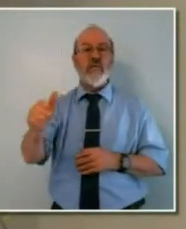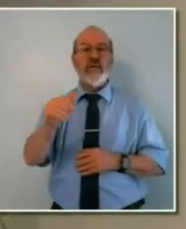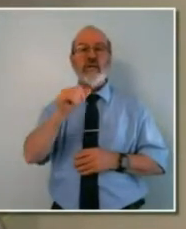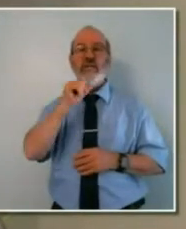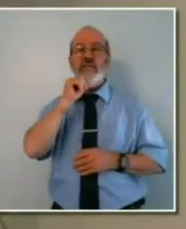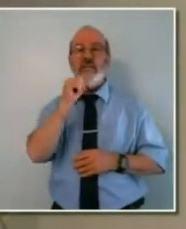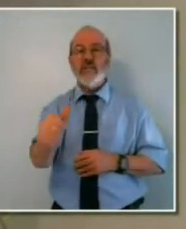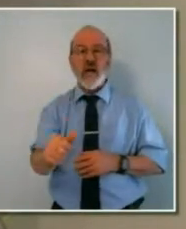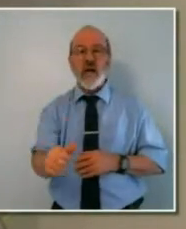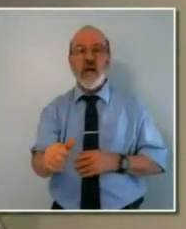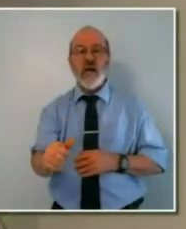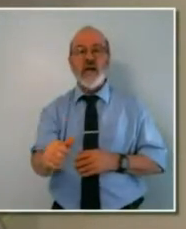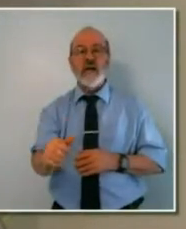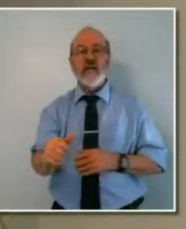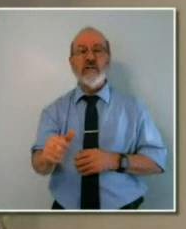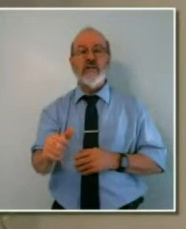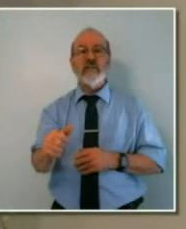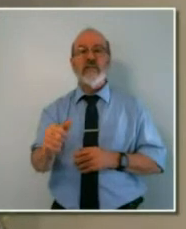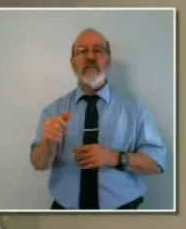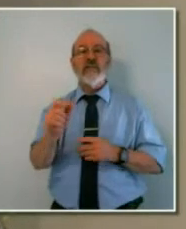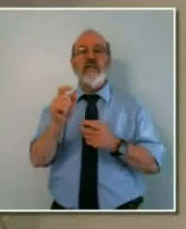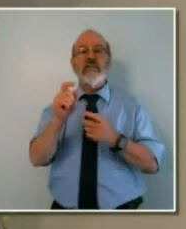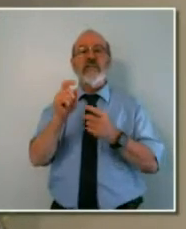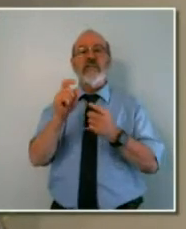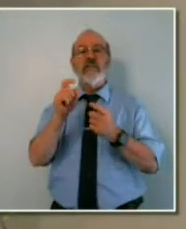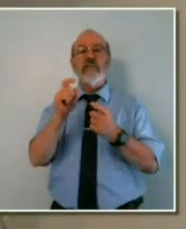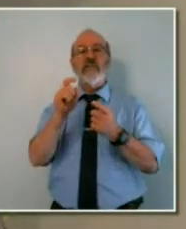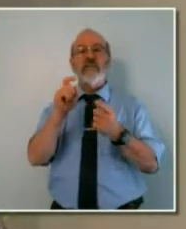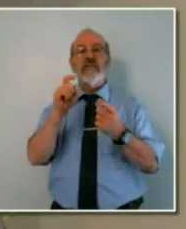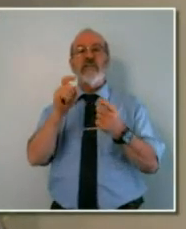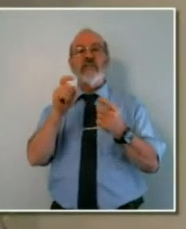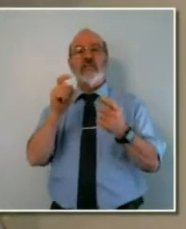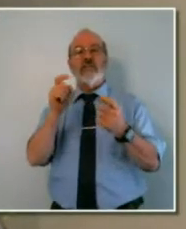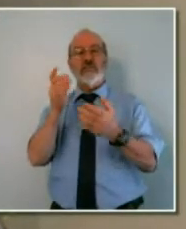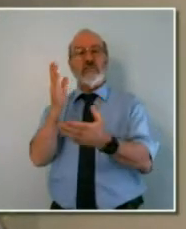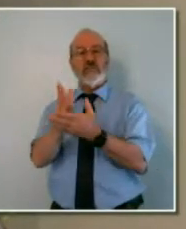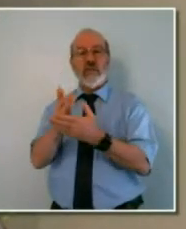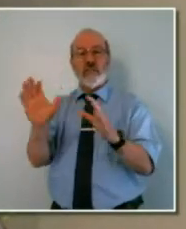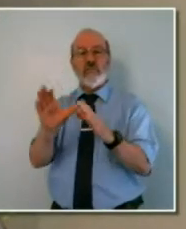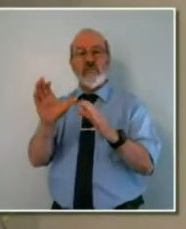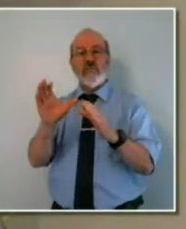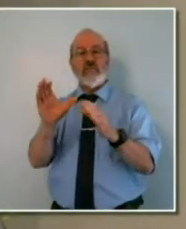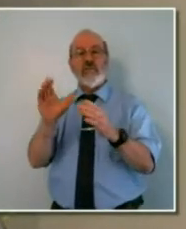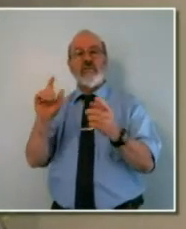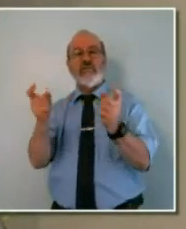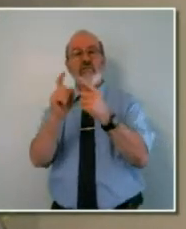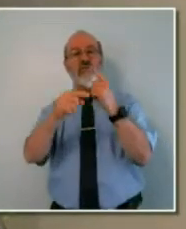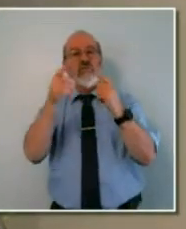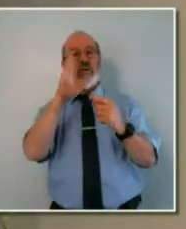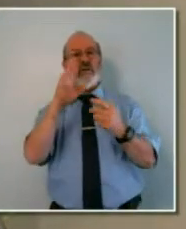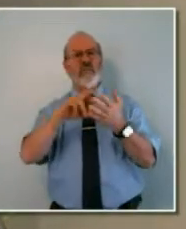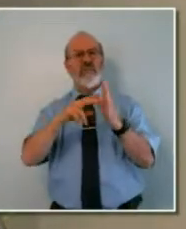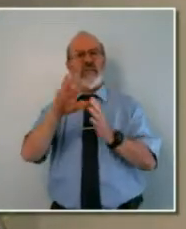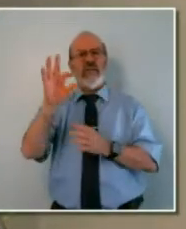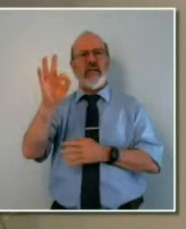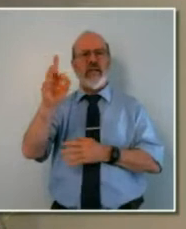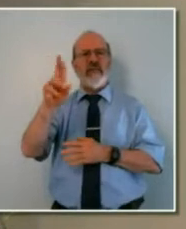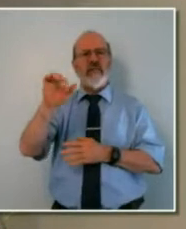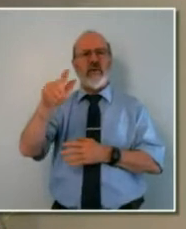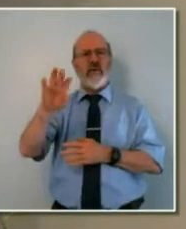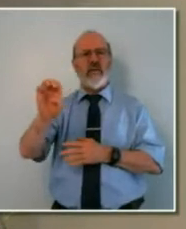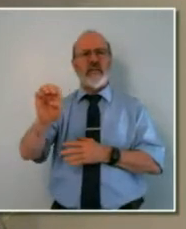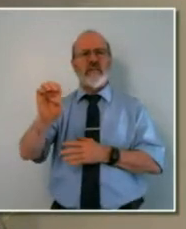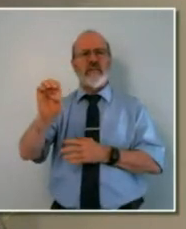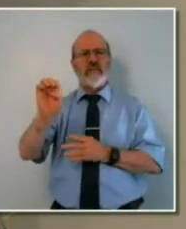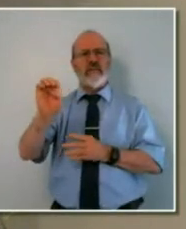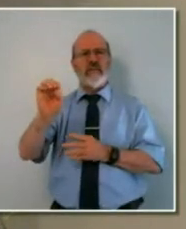They will not frame their doings to turn unto their God. What does that mean, frame? It means simply to give